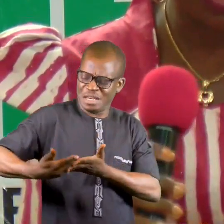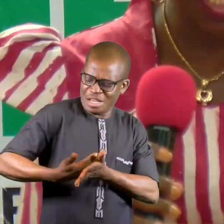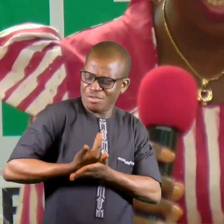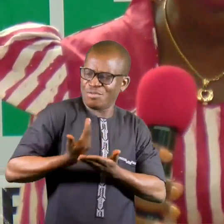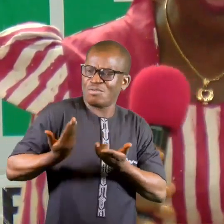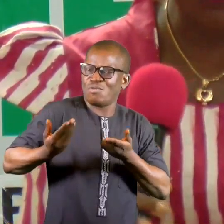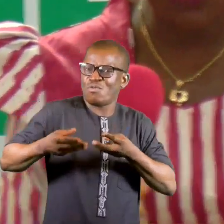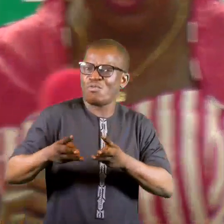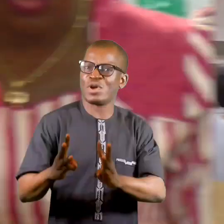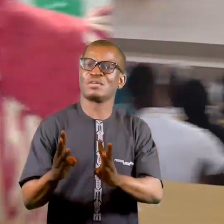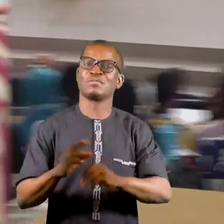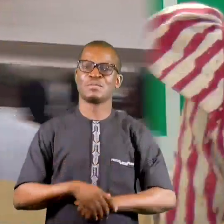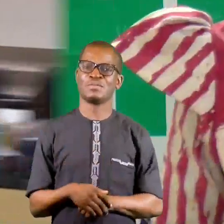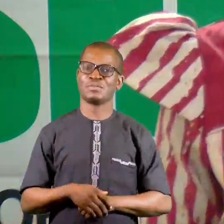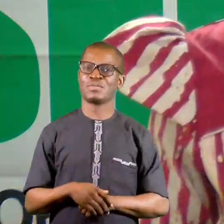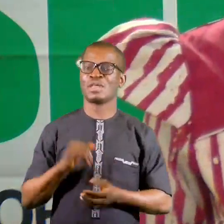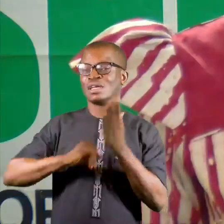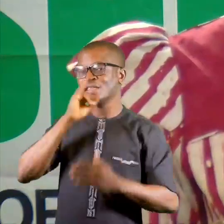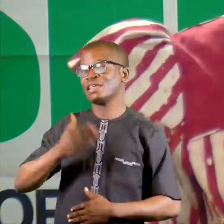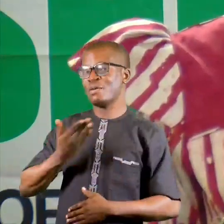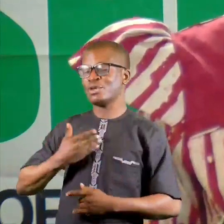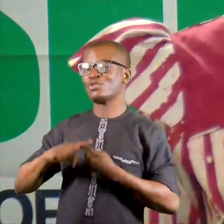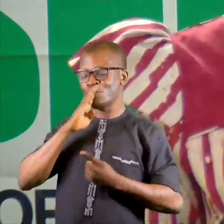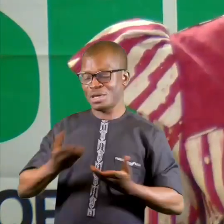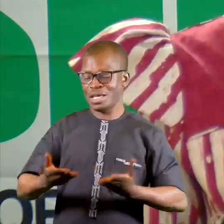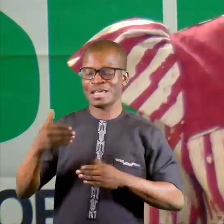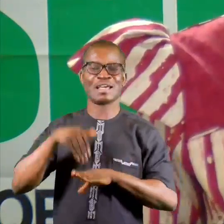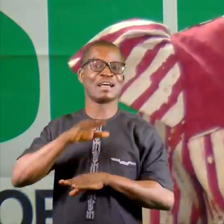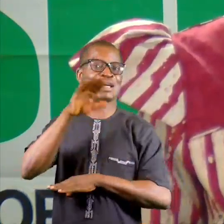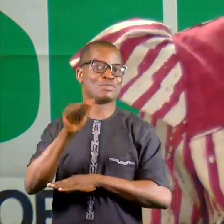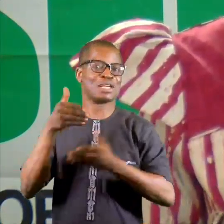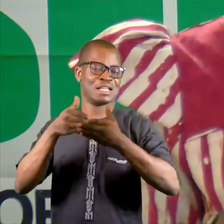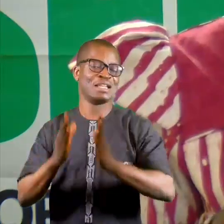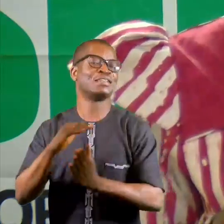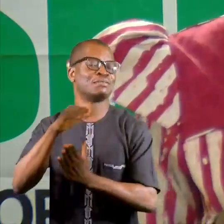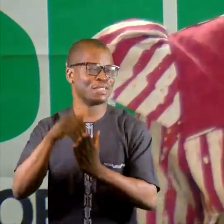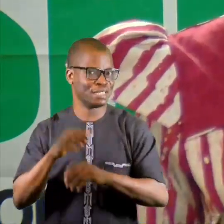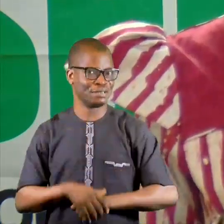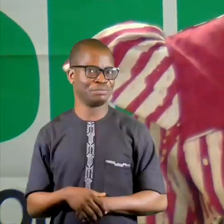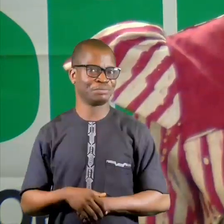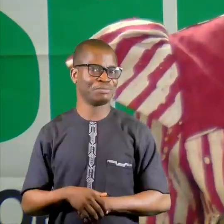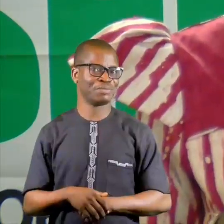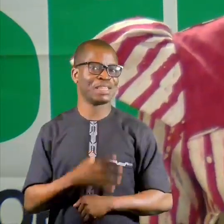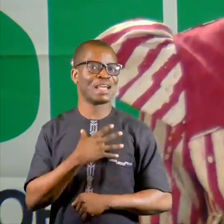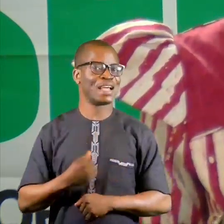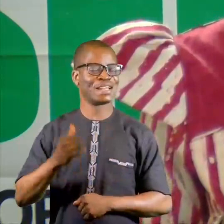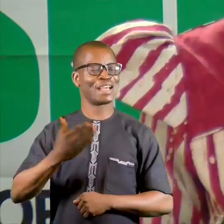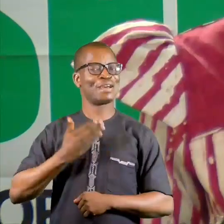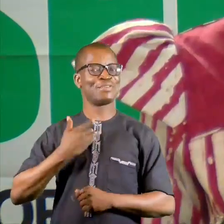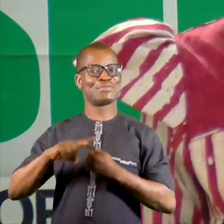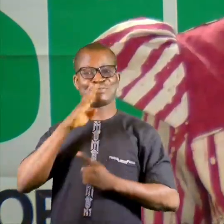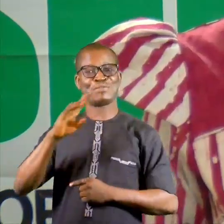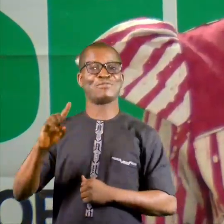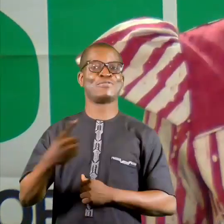trends. It is a delight to be here at the Abuja Leadership Center, and I am indeed happy to be the